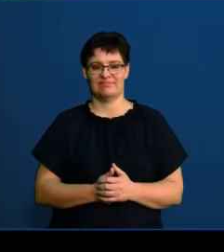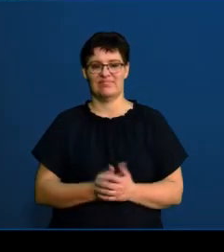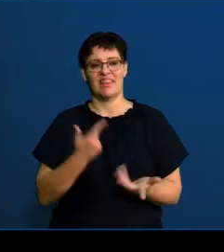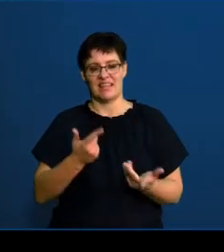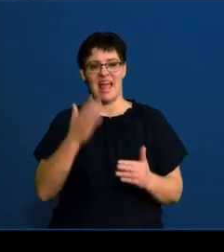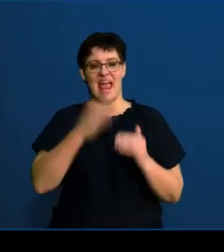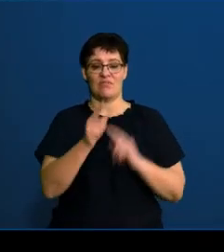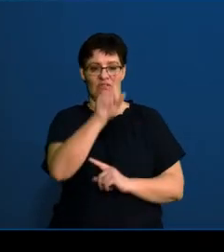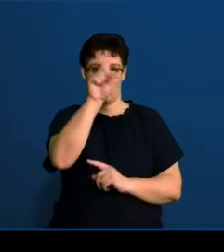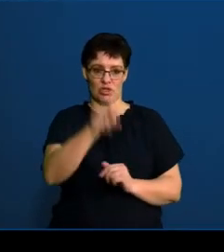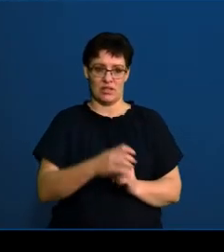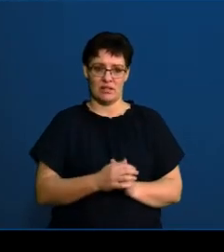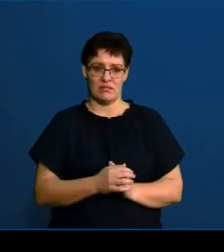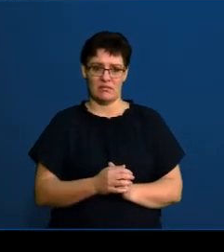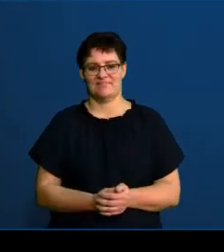that question.